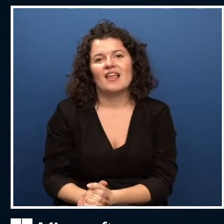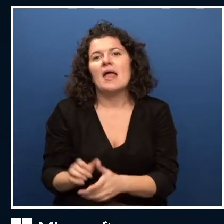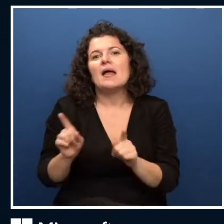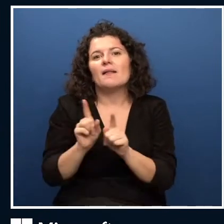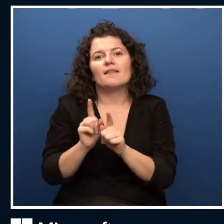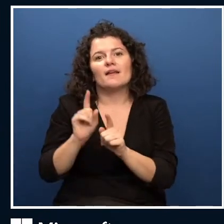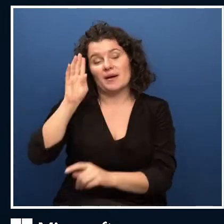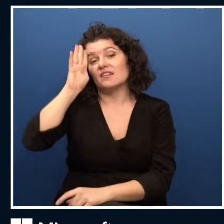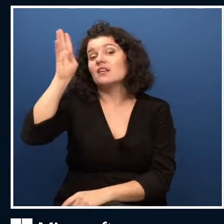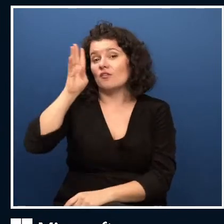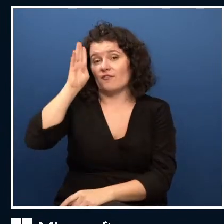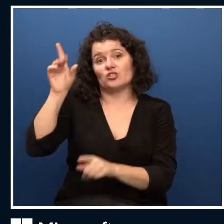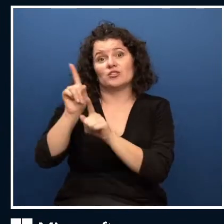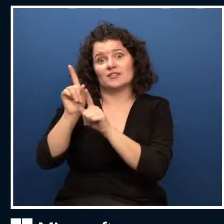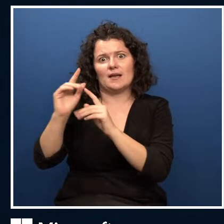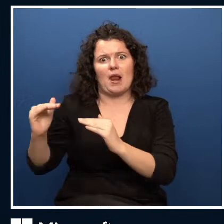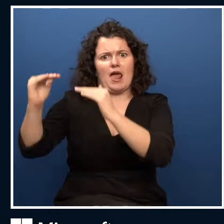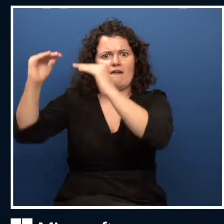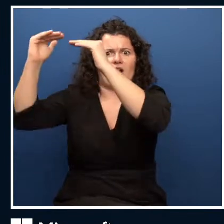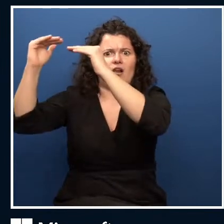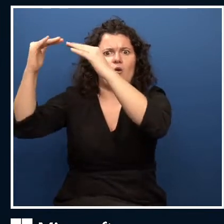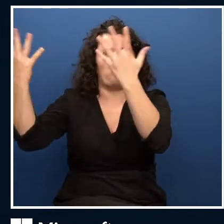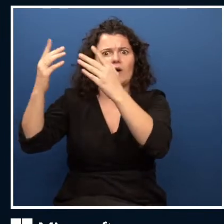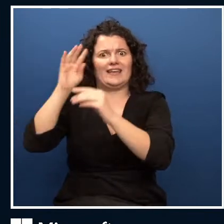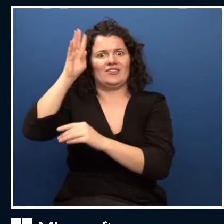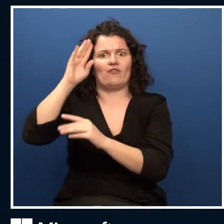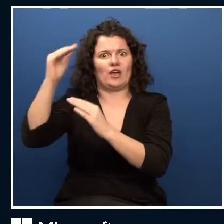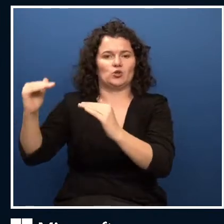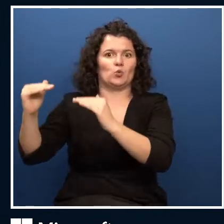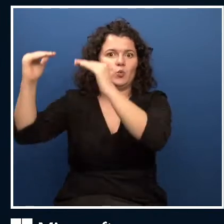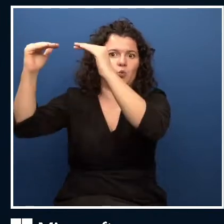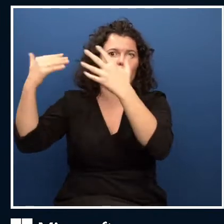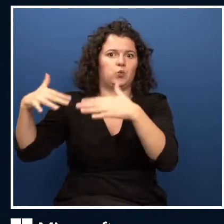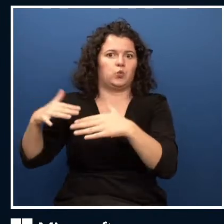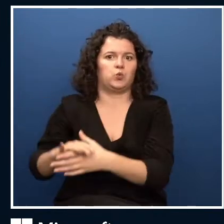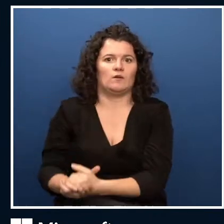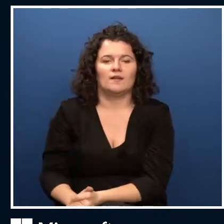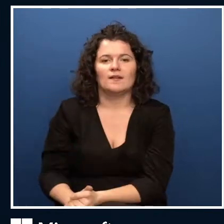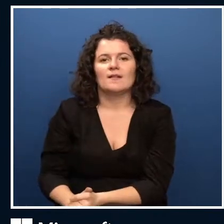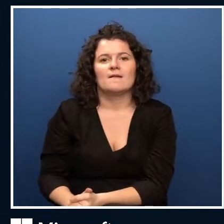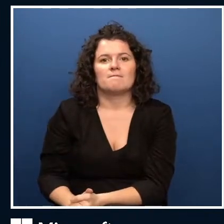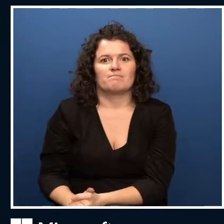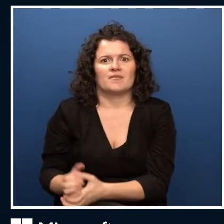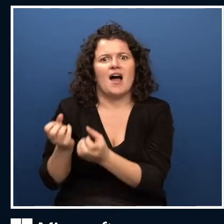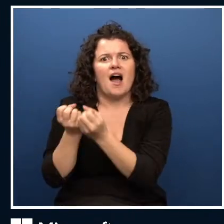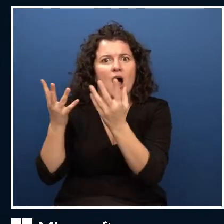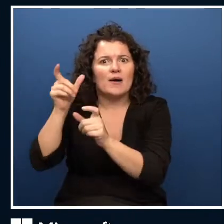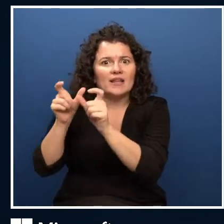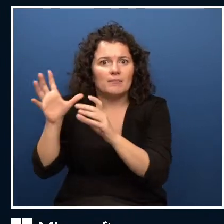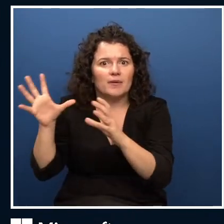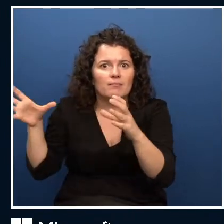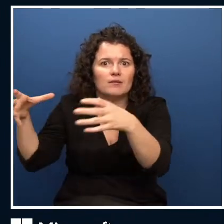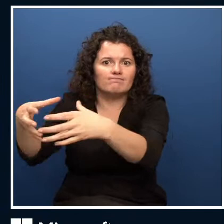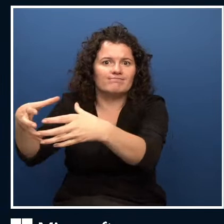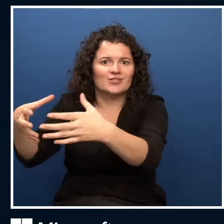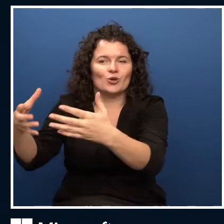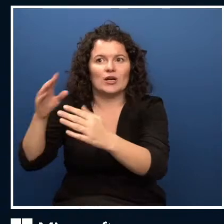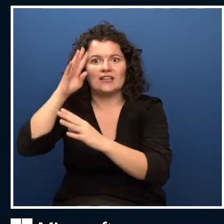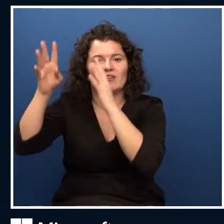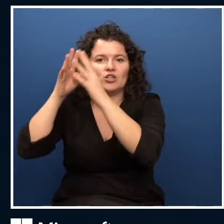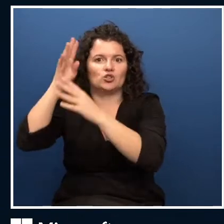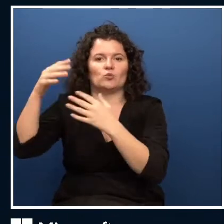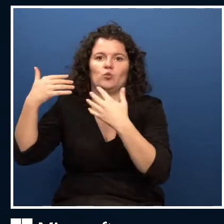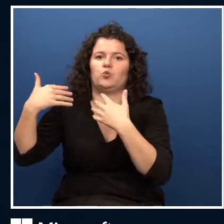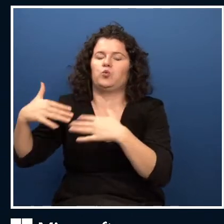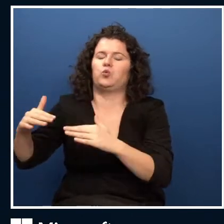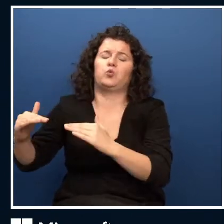right? So innovation level comes with like there are 1,000 people. So the combination of innovation is really great. But in startups, it's like 10 people.